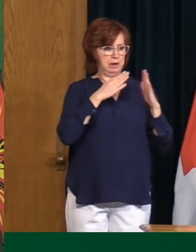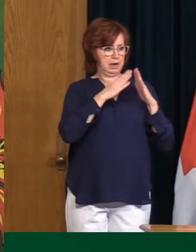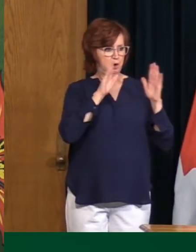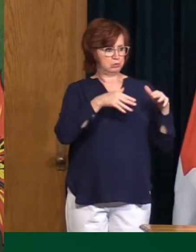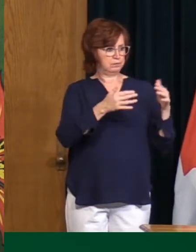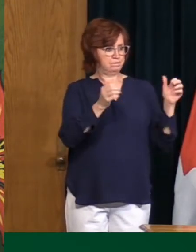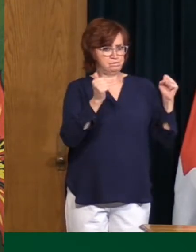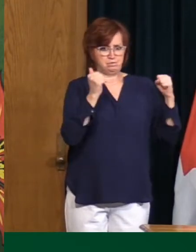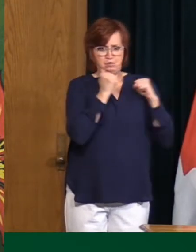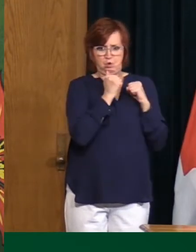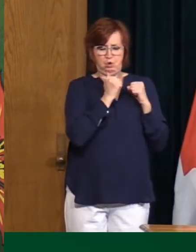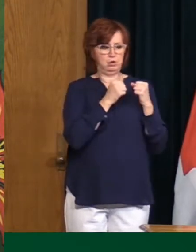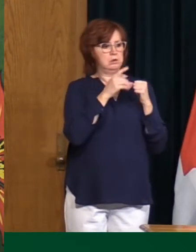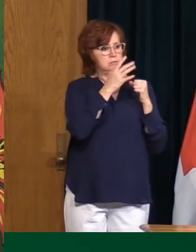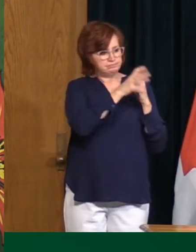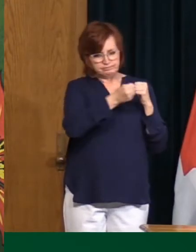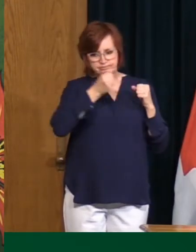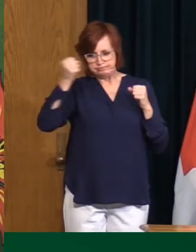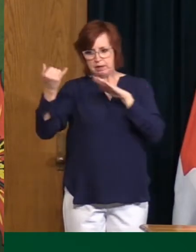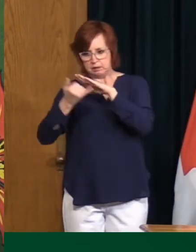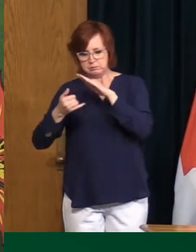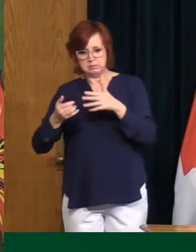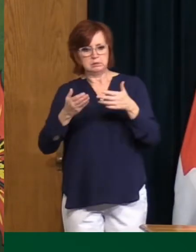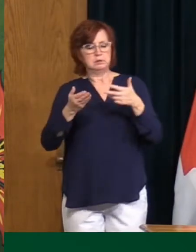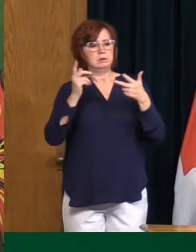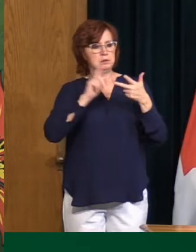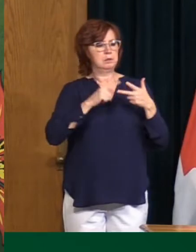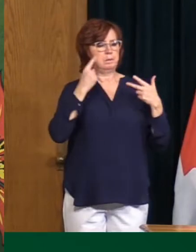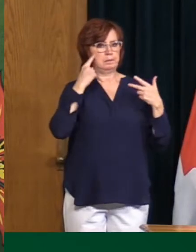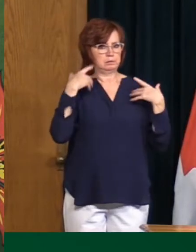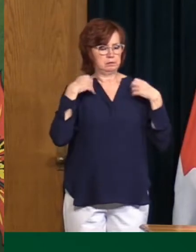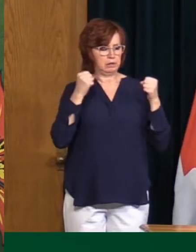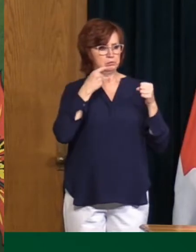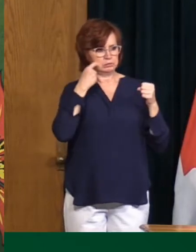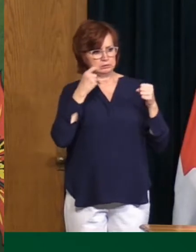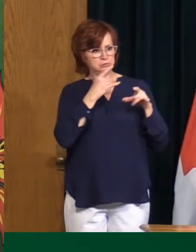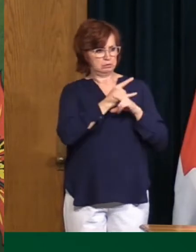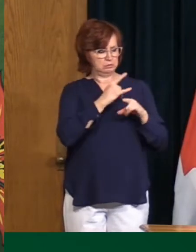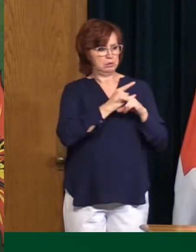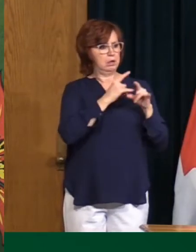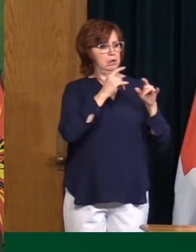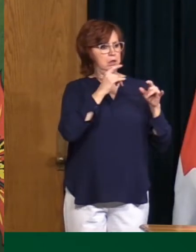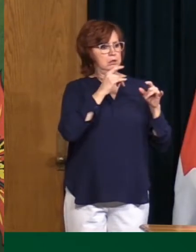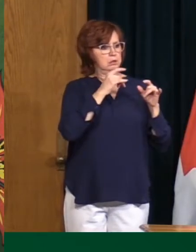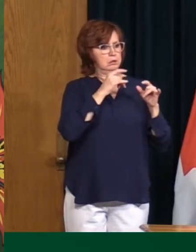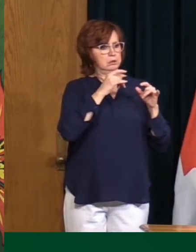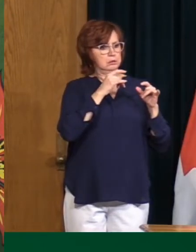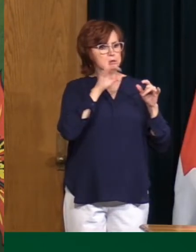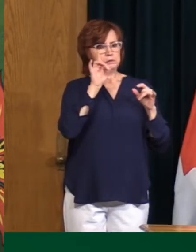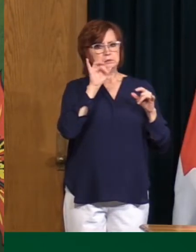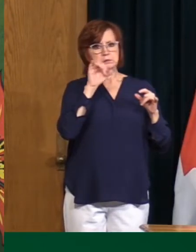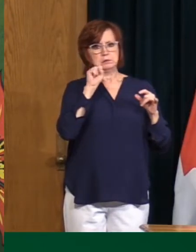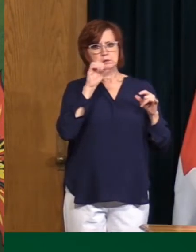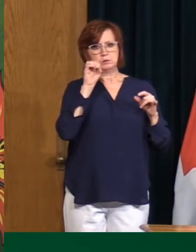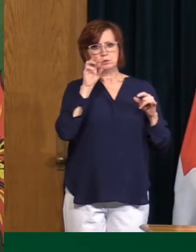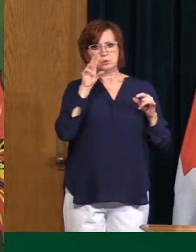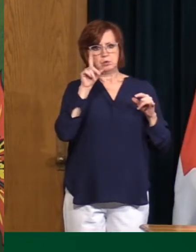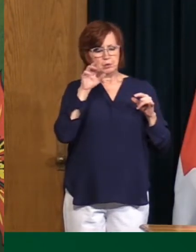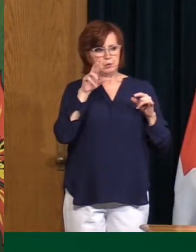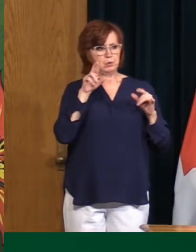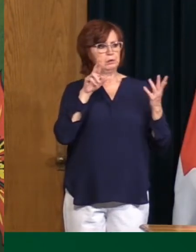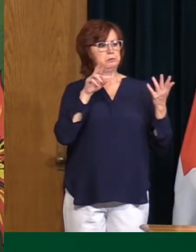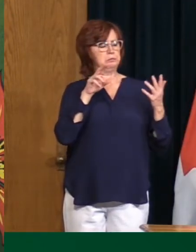disorders are also struggling to meet some of the guidelines around social distancing.